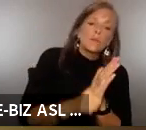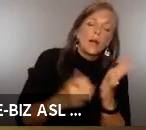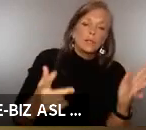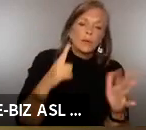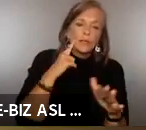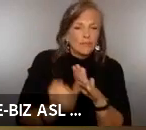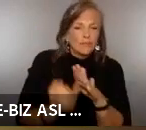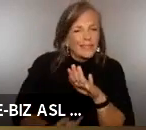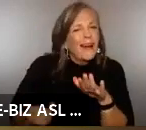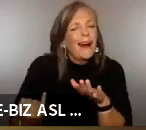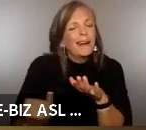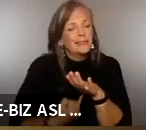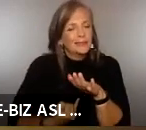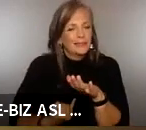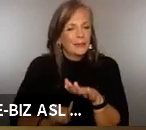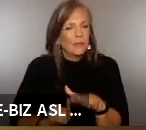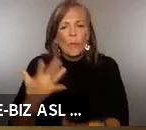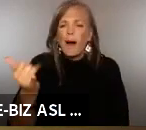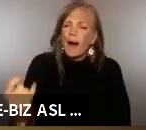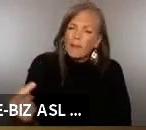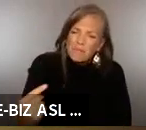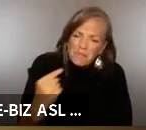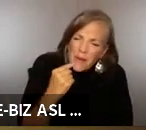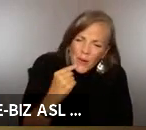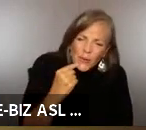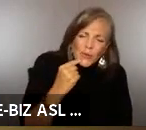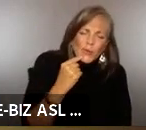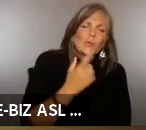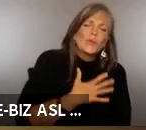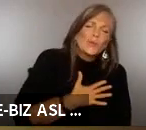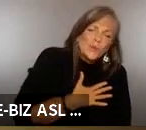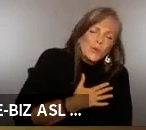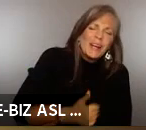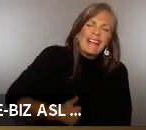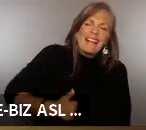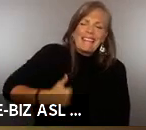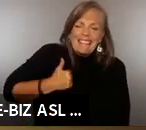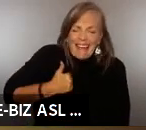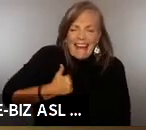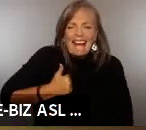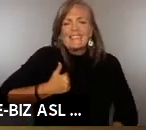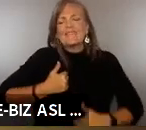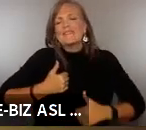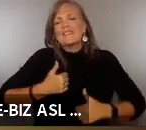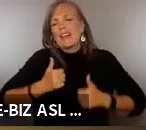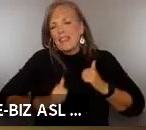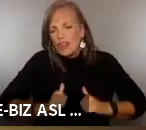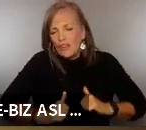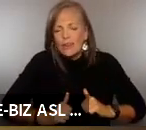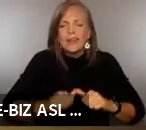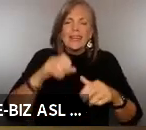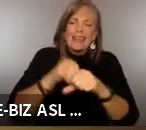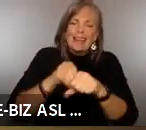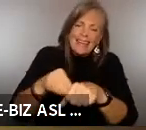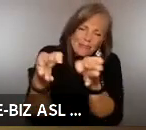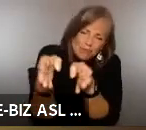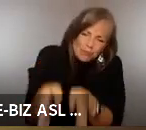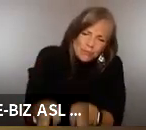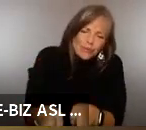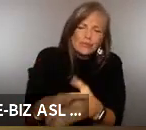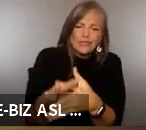miss the live theater so much and the live process, the in-person process. And I'm basically having more and